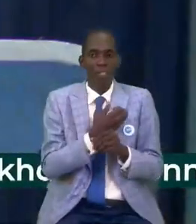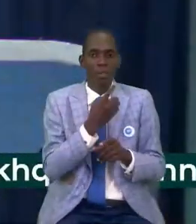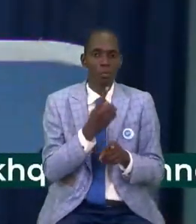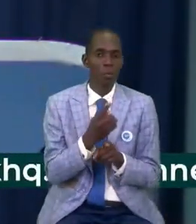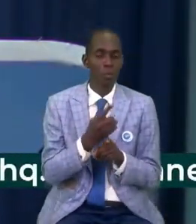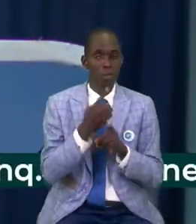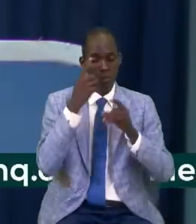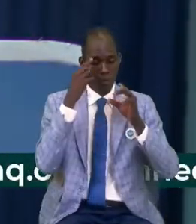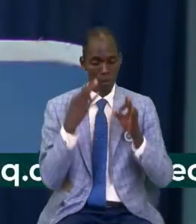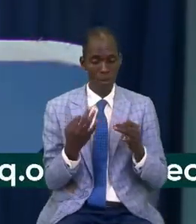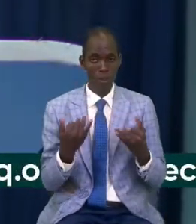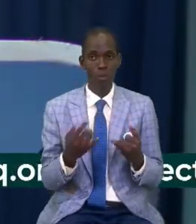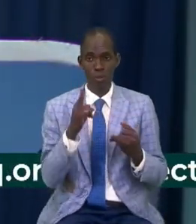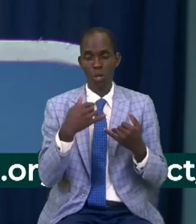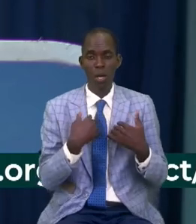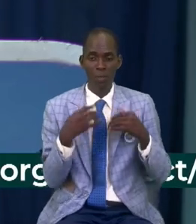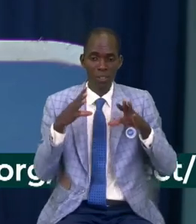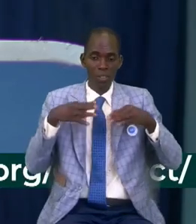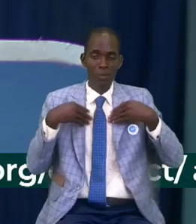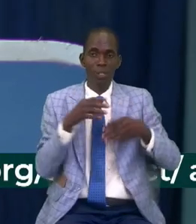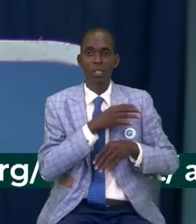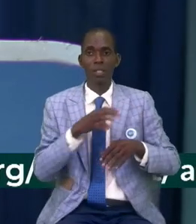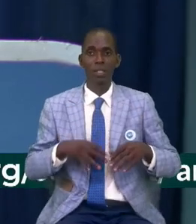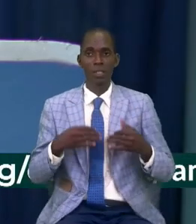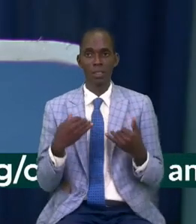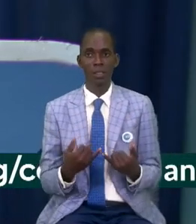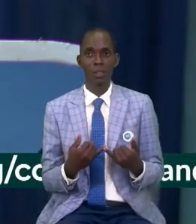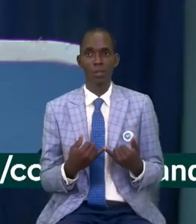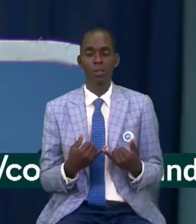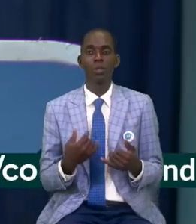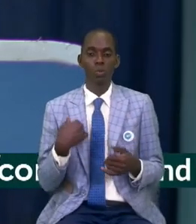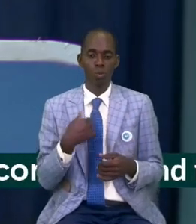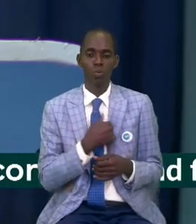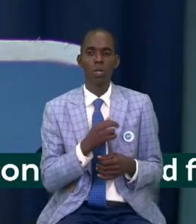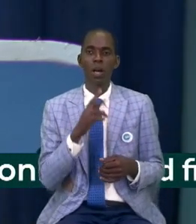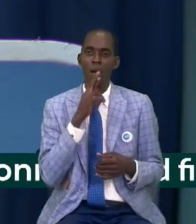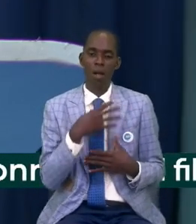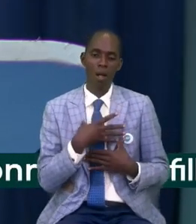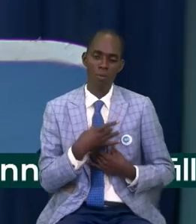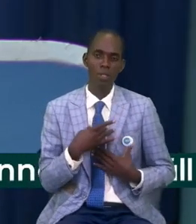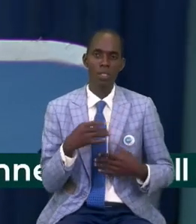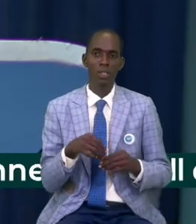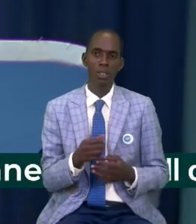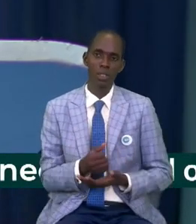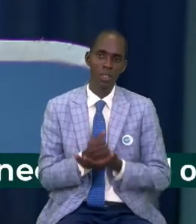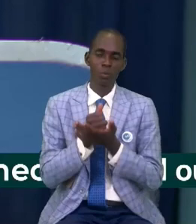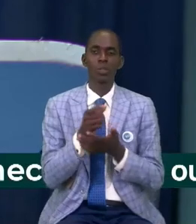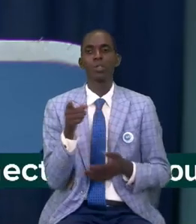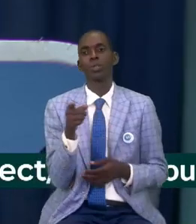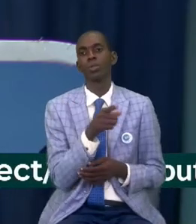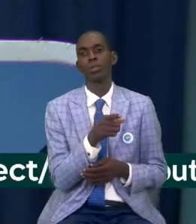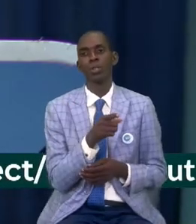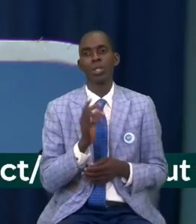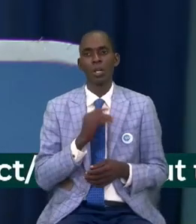in helping you. Our counselors are there with you. Feel free and give them all the information they ask from